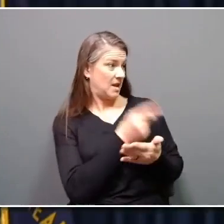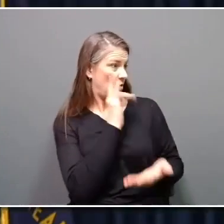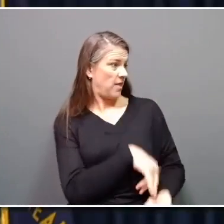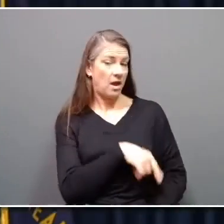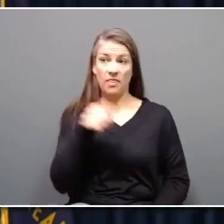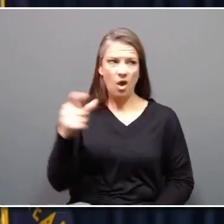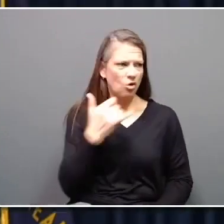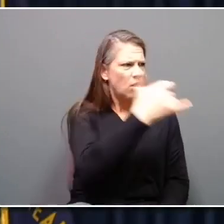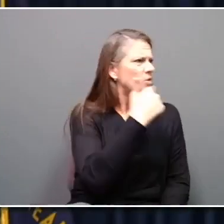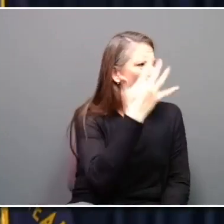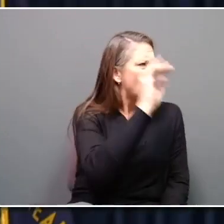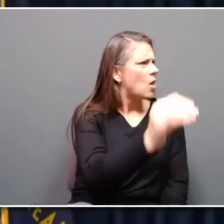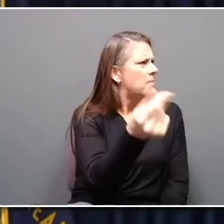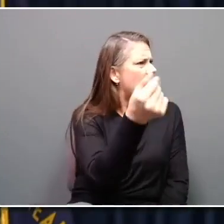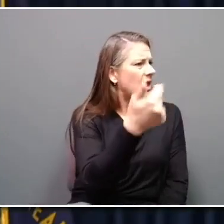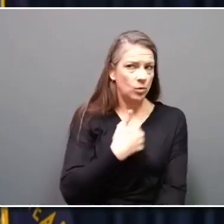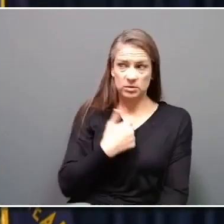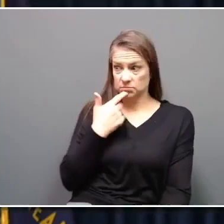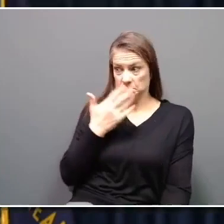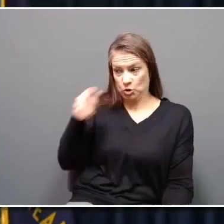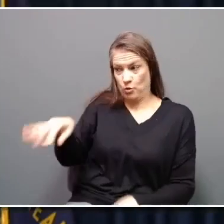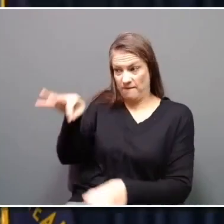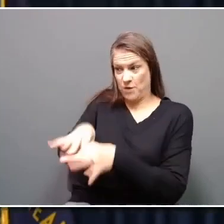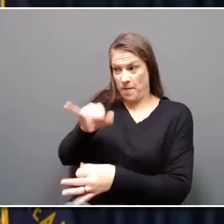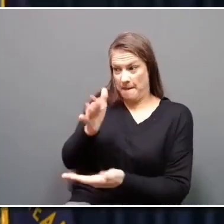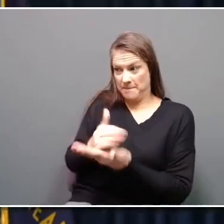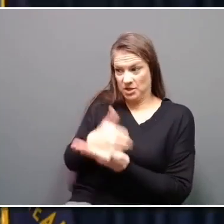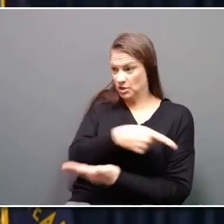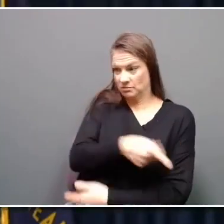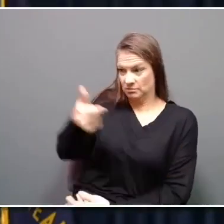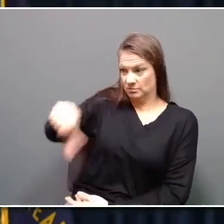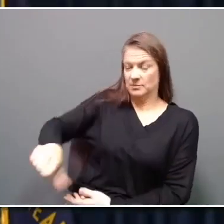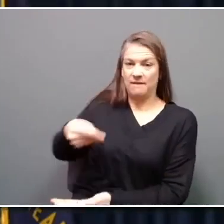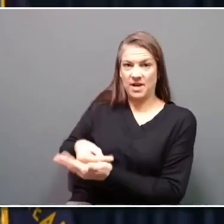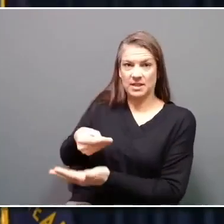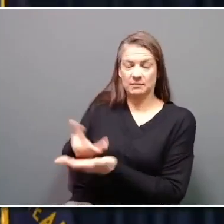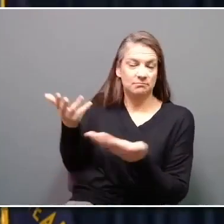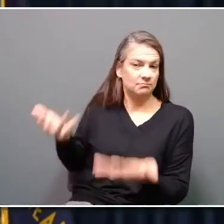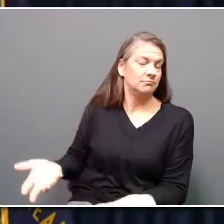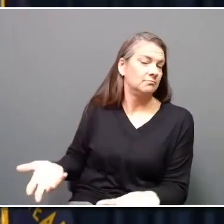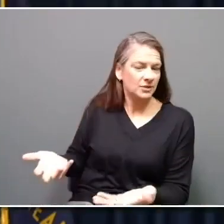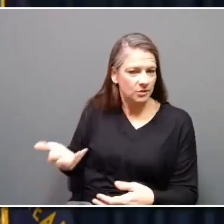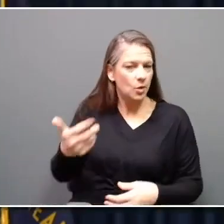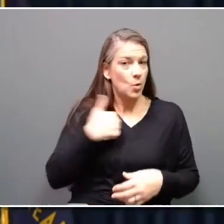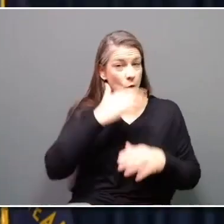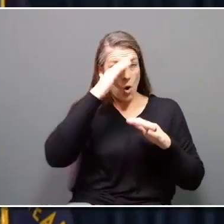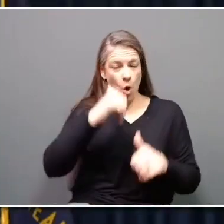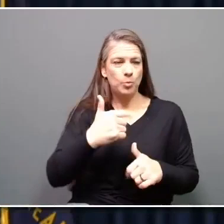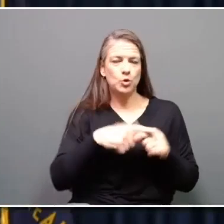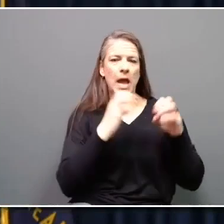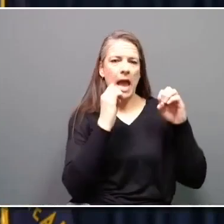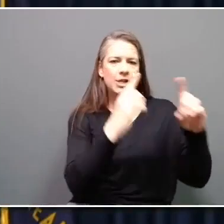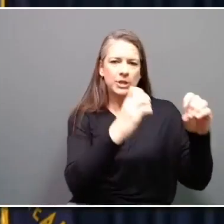why don't we have the funding? And we said, because you voted for a budget that refused to fund it. Right? So part of this, we hope, is an education